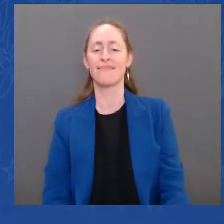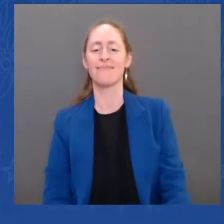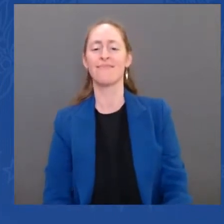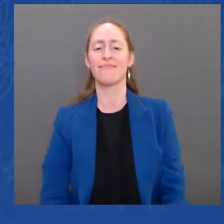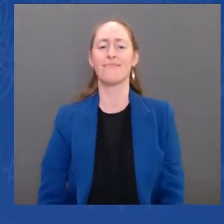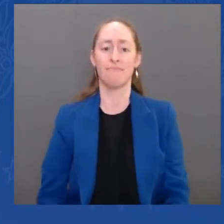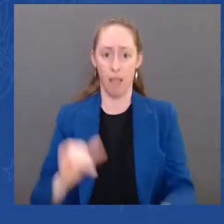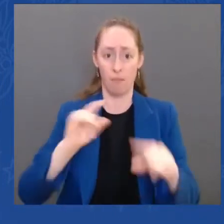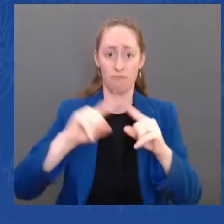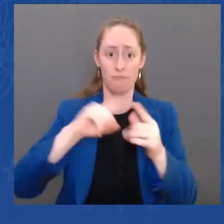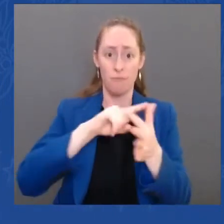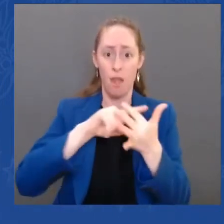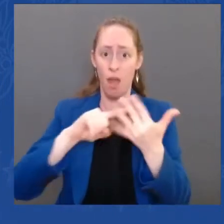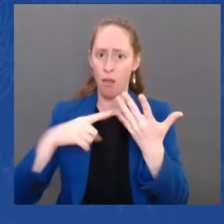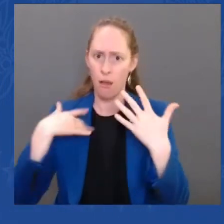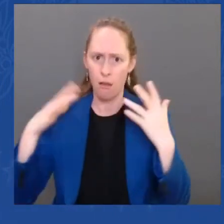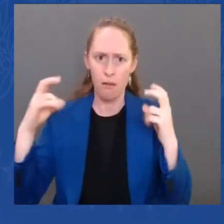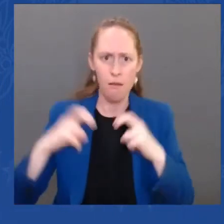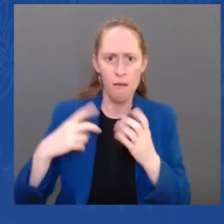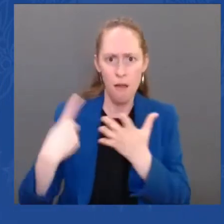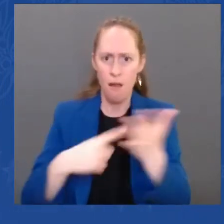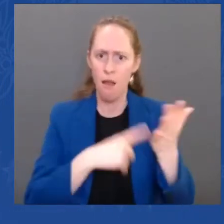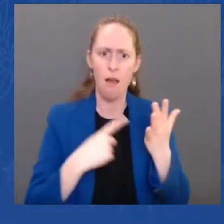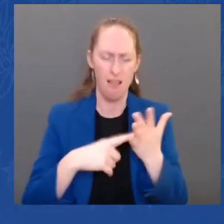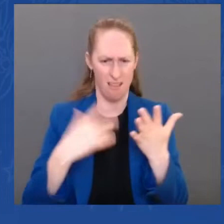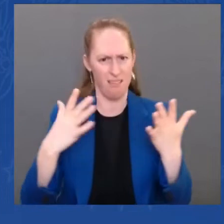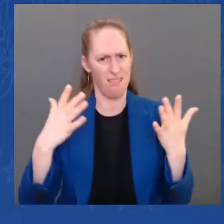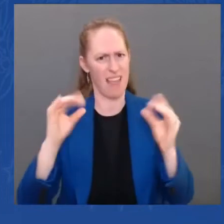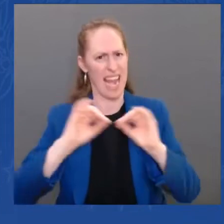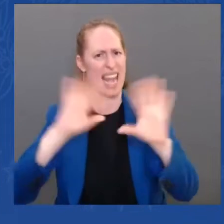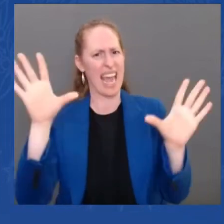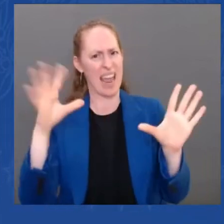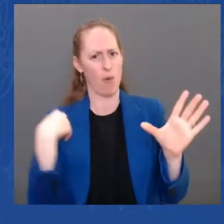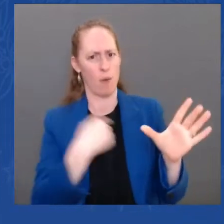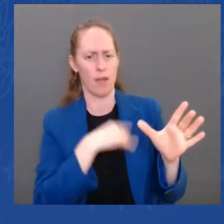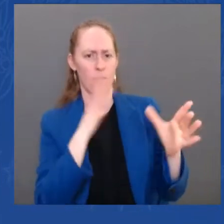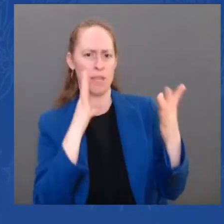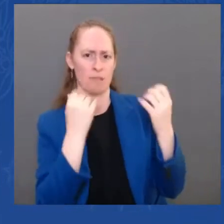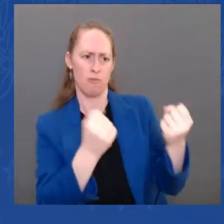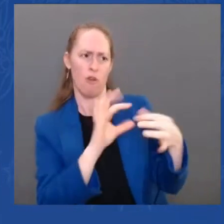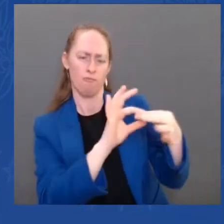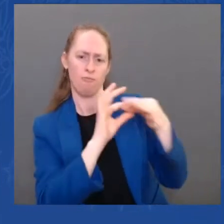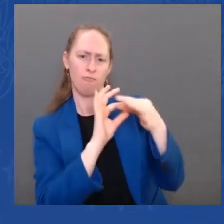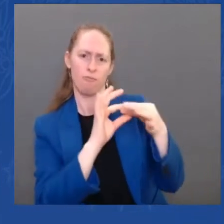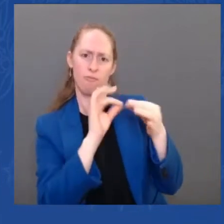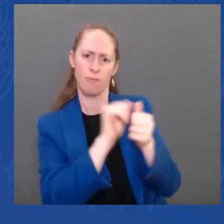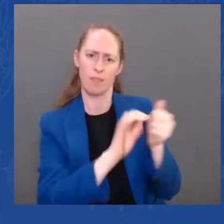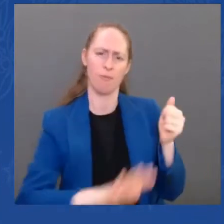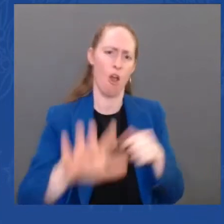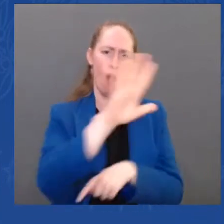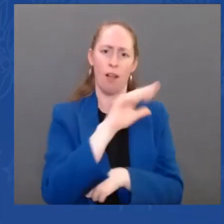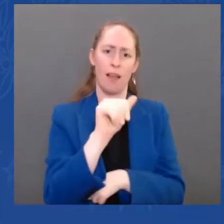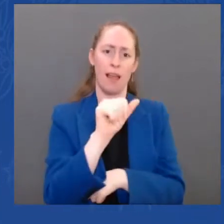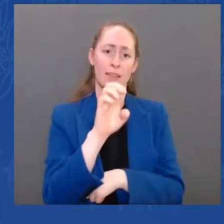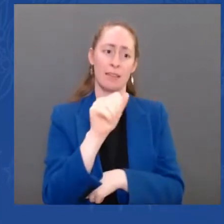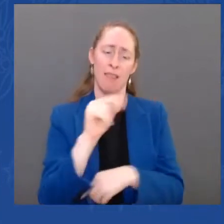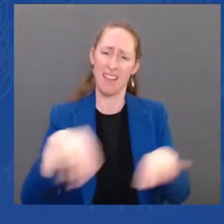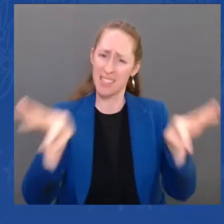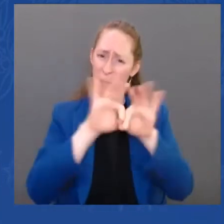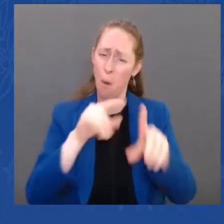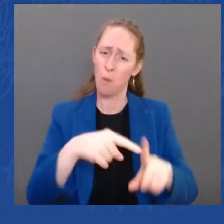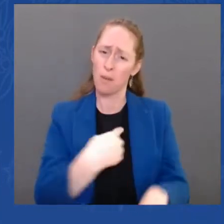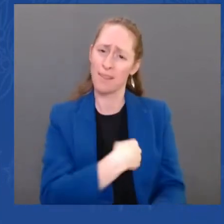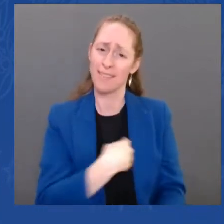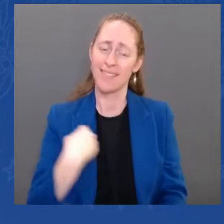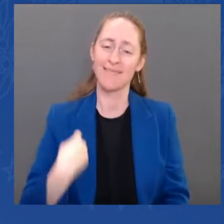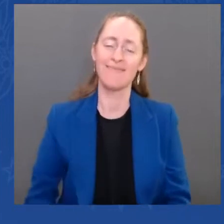United States of America from our perspective. And the great deal of history of our world in the next 50 years is